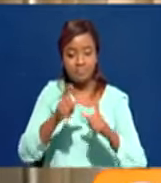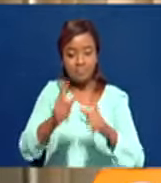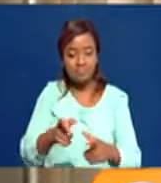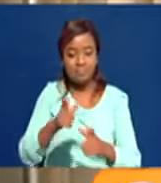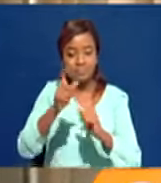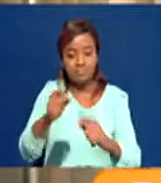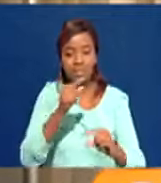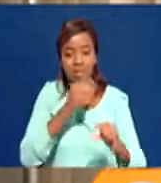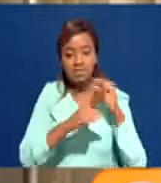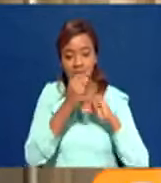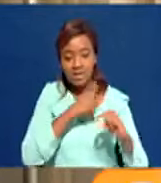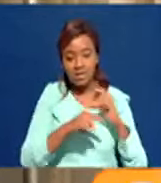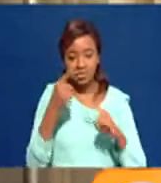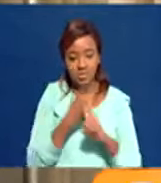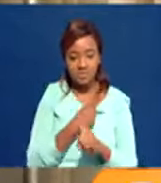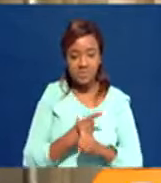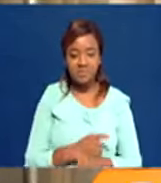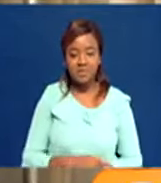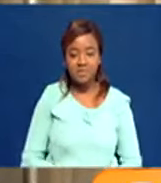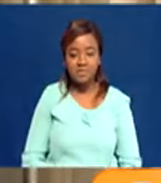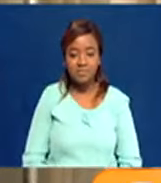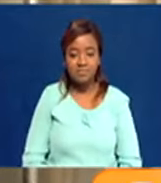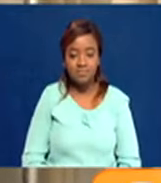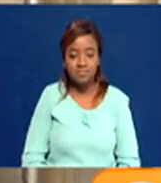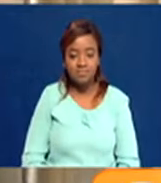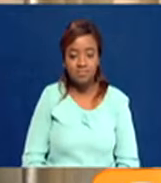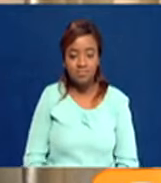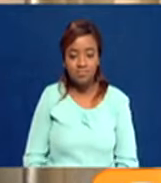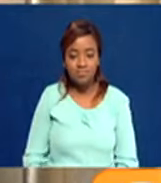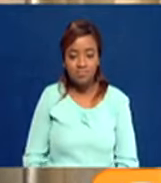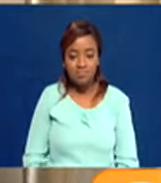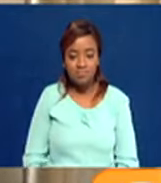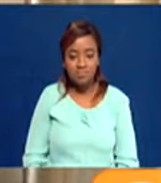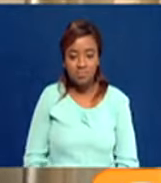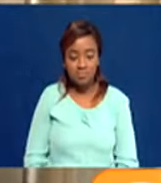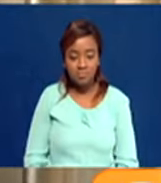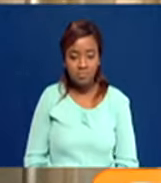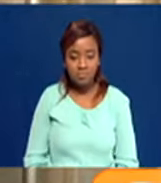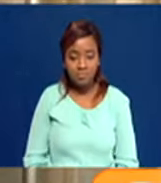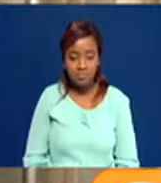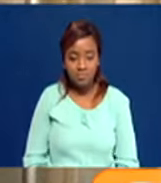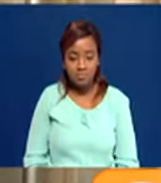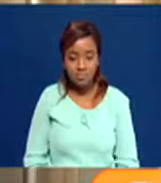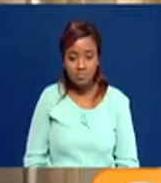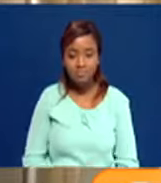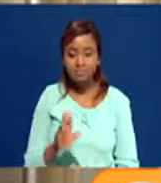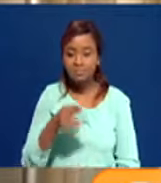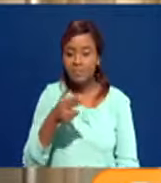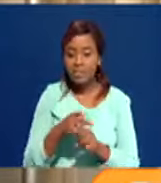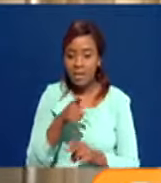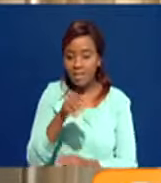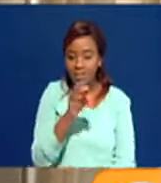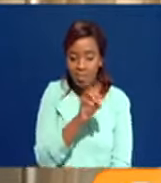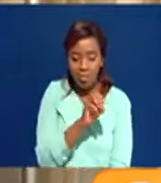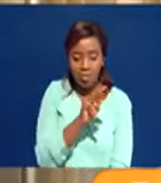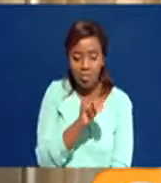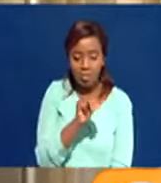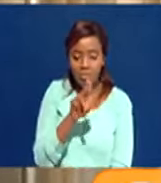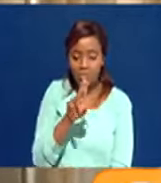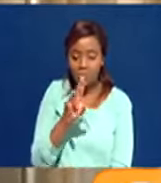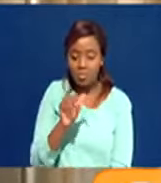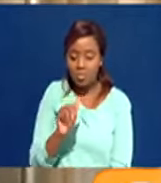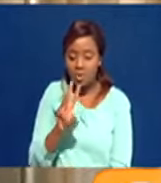of property. And we call it umwando. Your parents